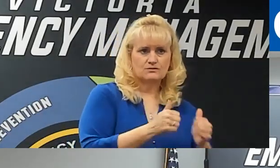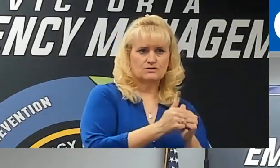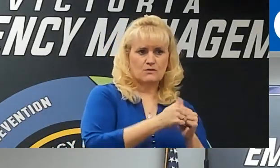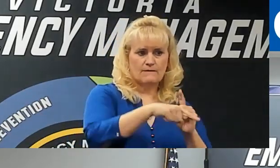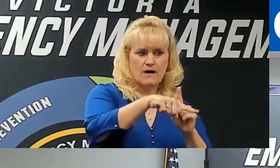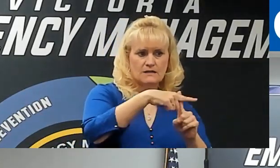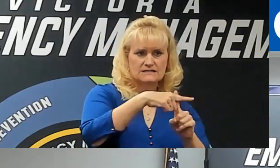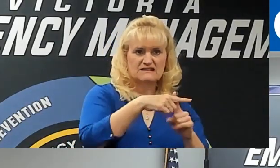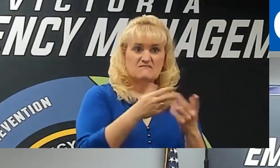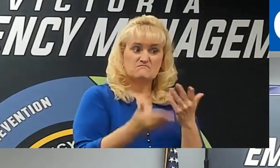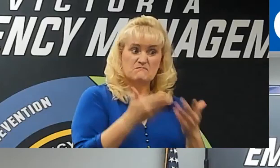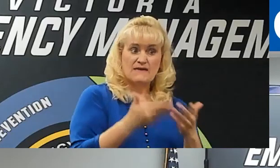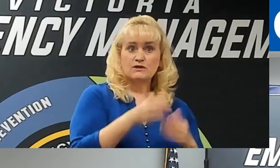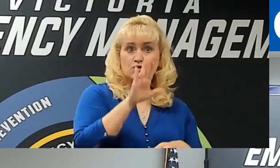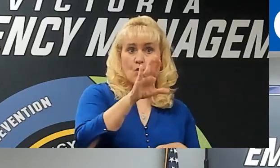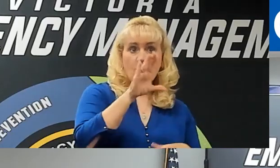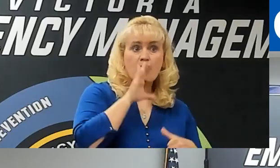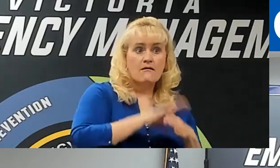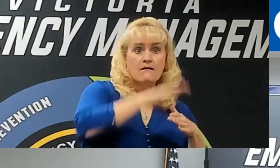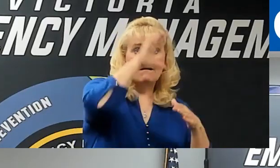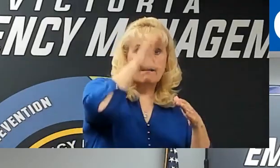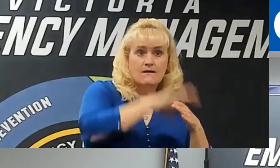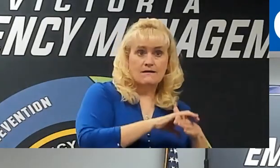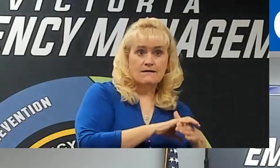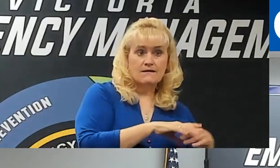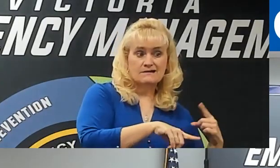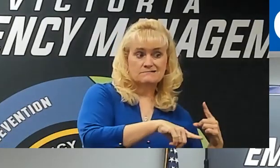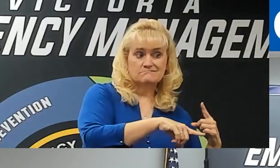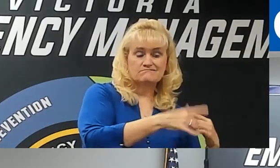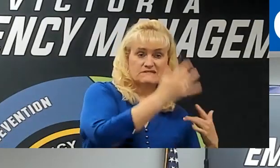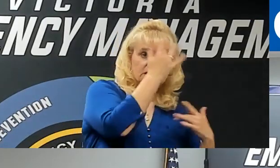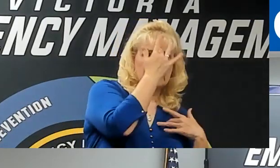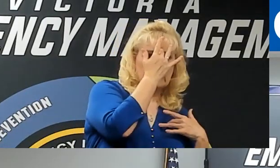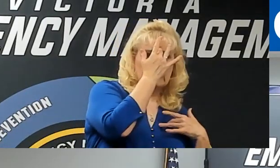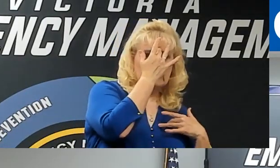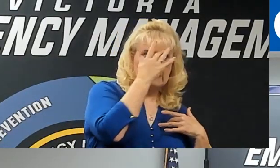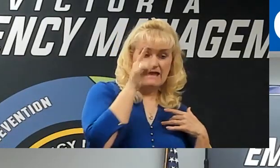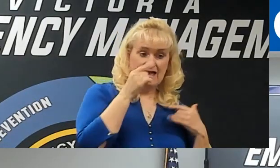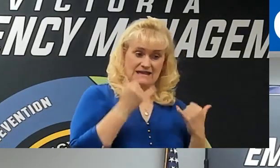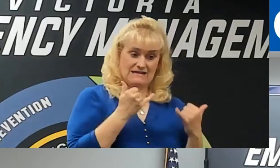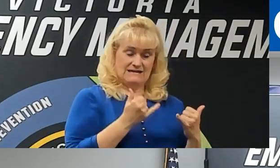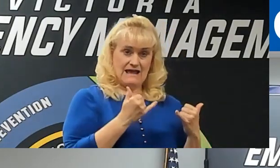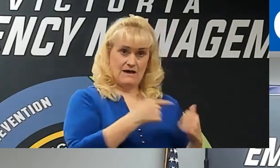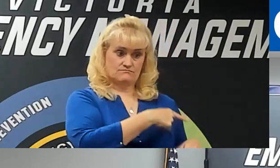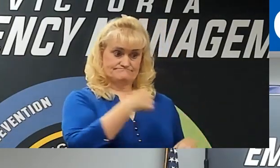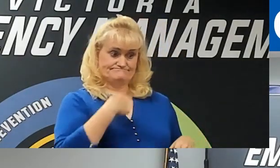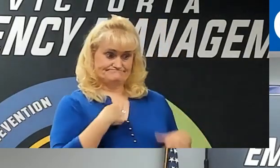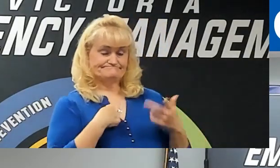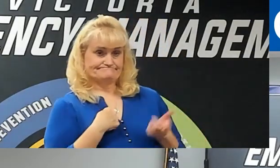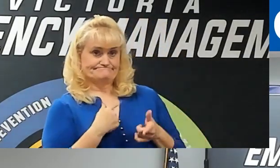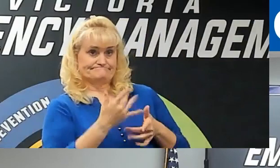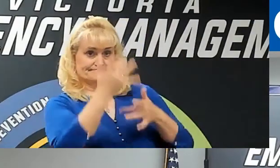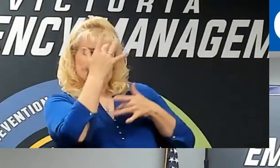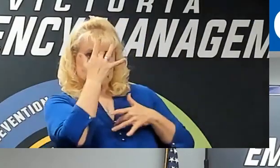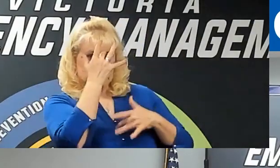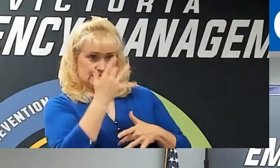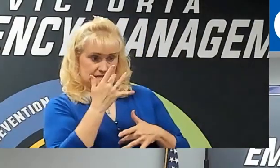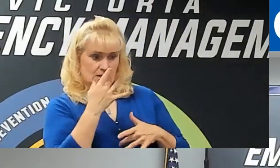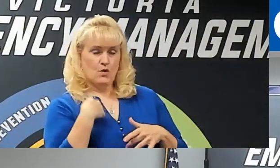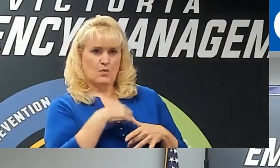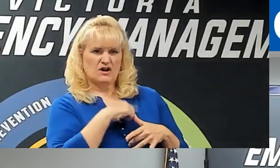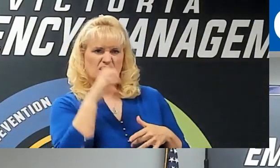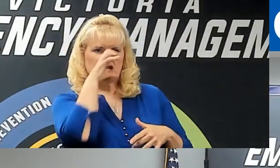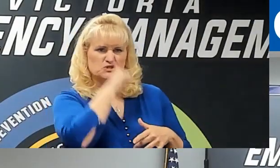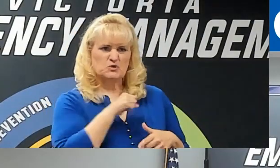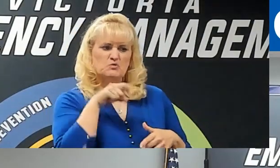a spouse, for example, and you're displaying symptoms such as that are related to COVID, chances are you are a case, and we're going to treat you as such and recommend